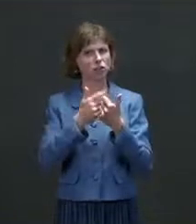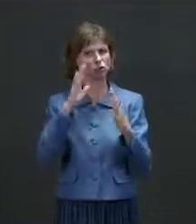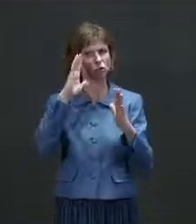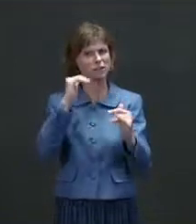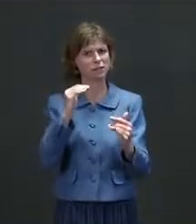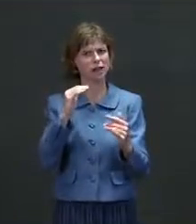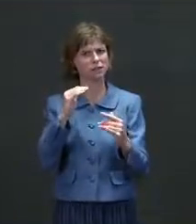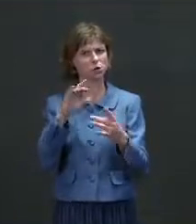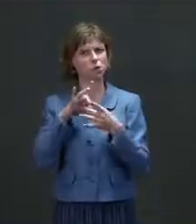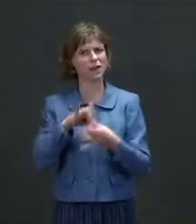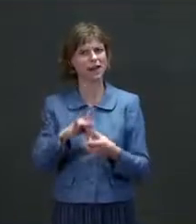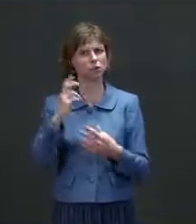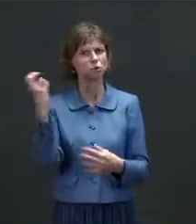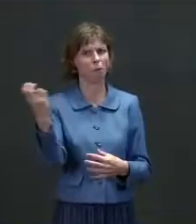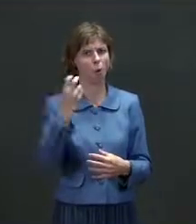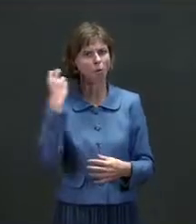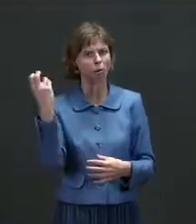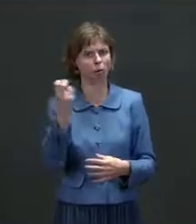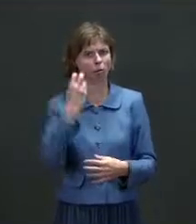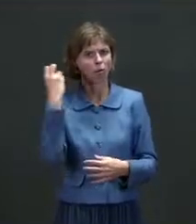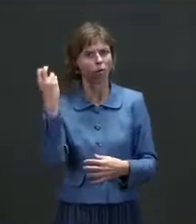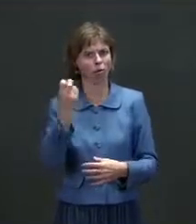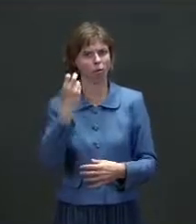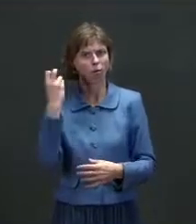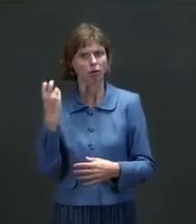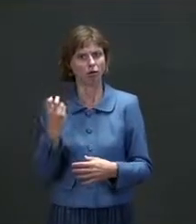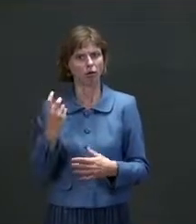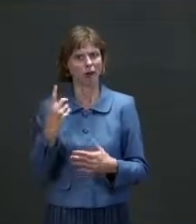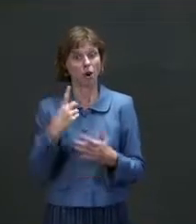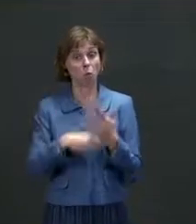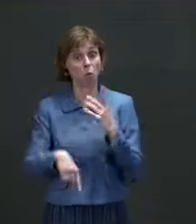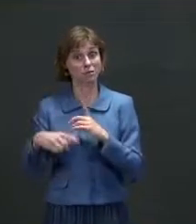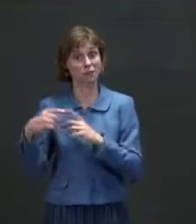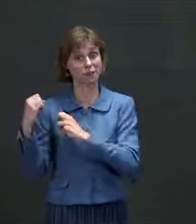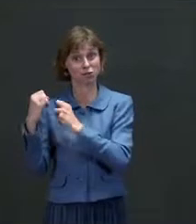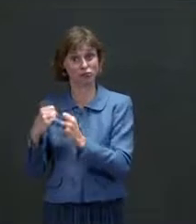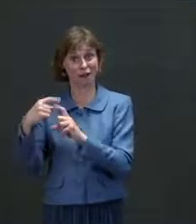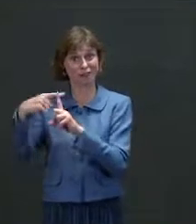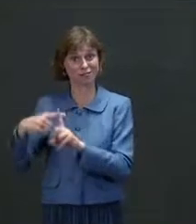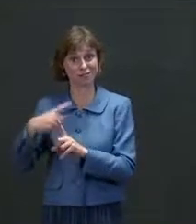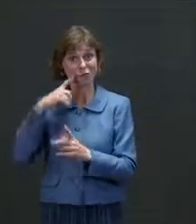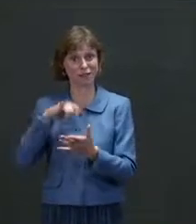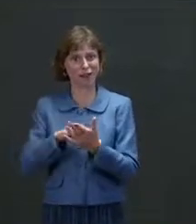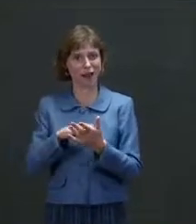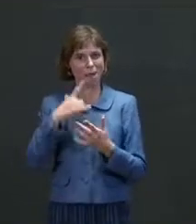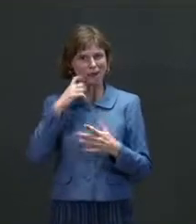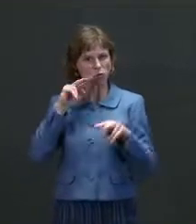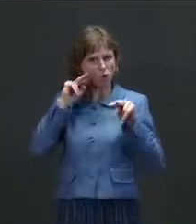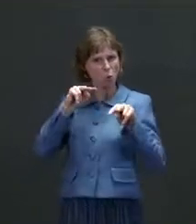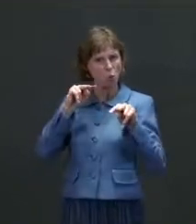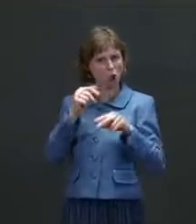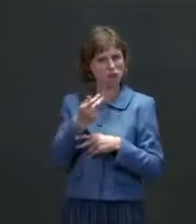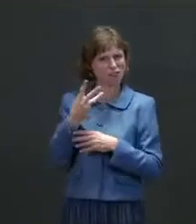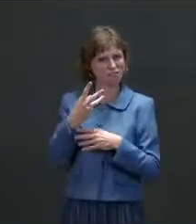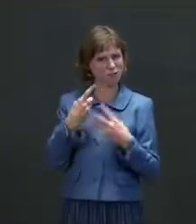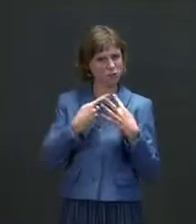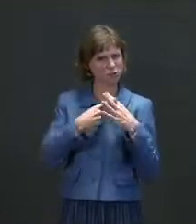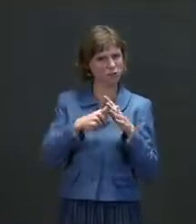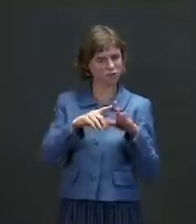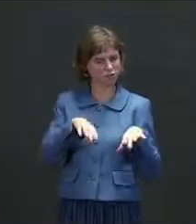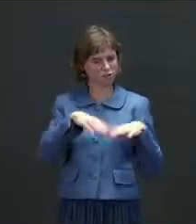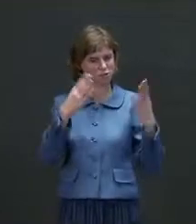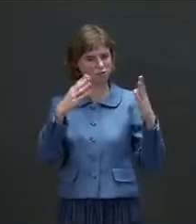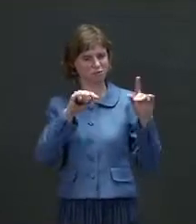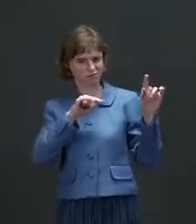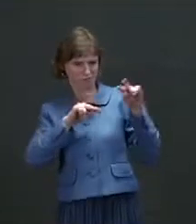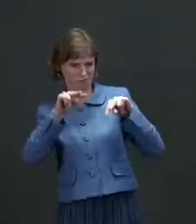mobile units and what will be the strengths of that? Because again, we're going to be watching these first rollouts as a model for what